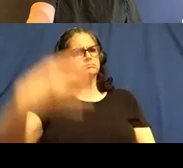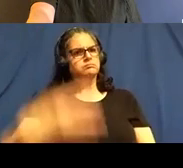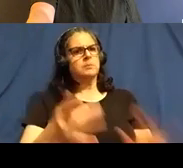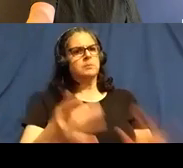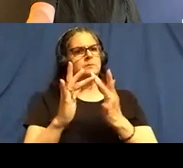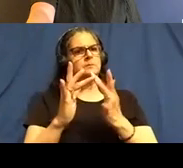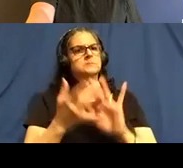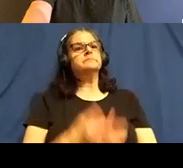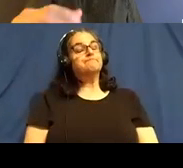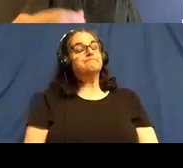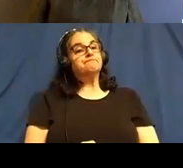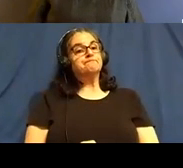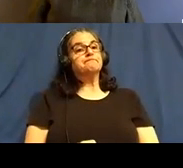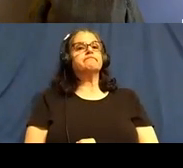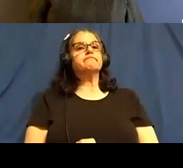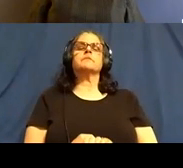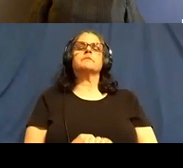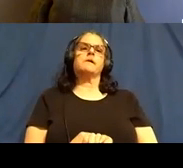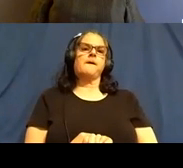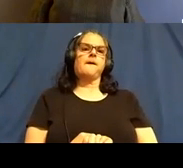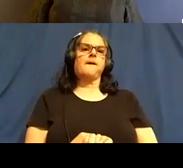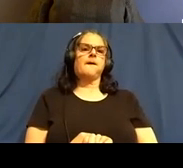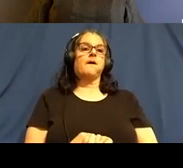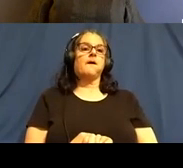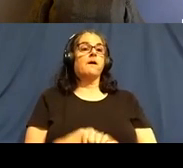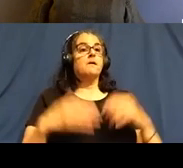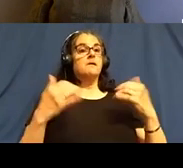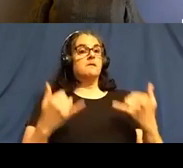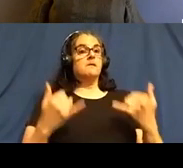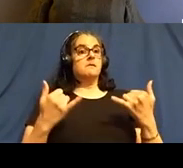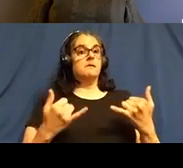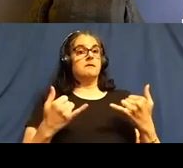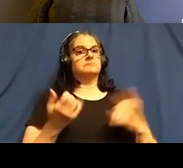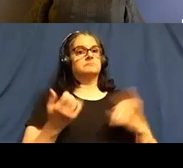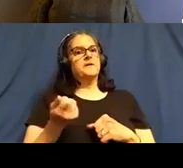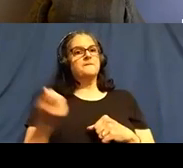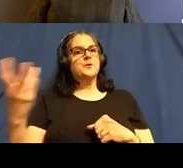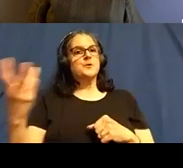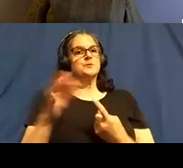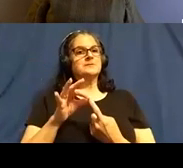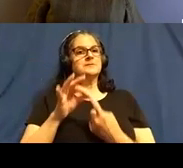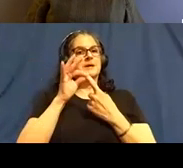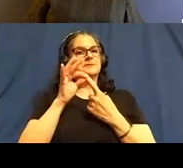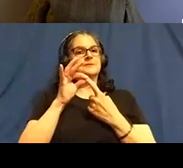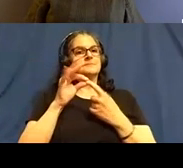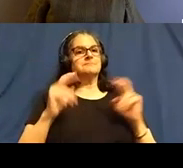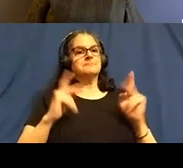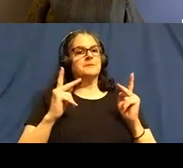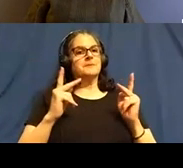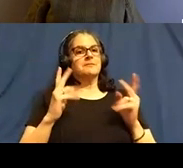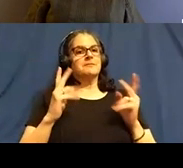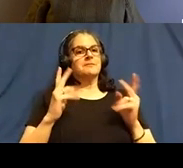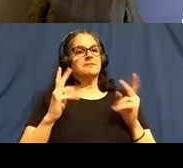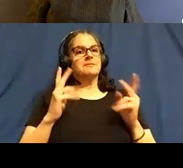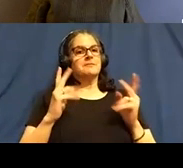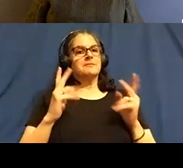So yeah, before we go to the presentation itself, we have a couple special guests with us. We're going to hear from 2 aldermen of the